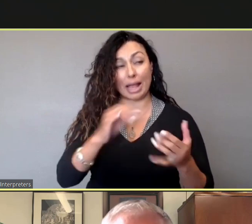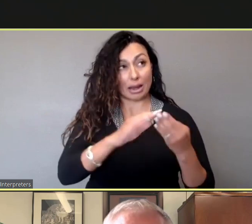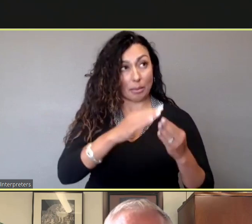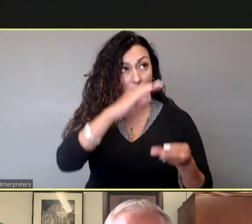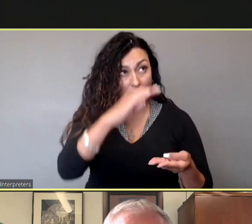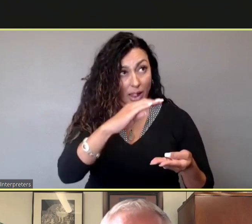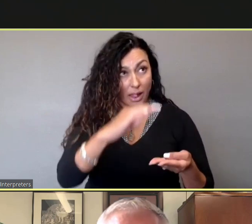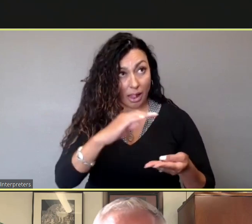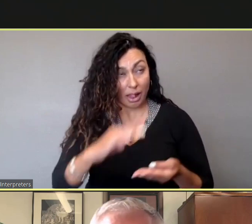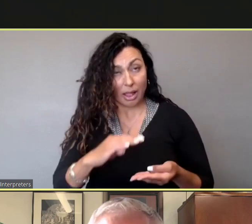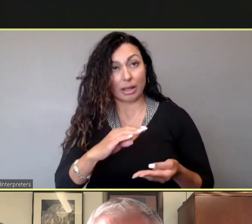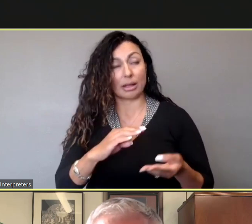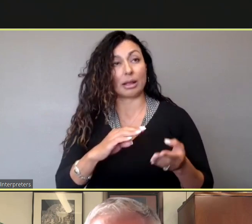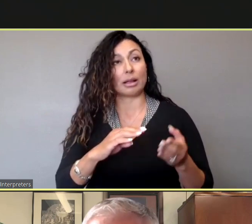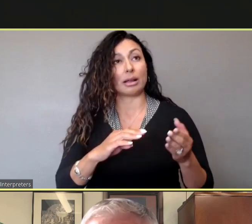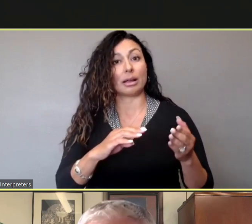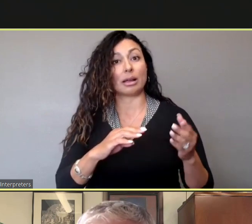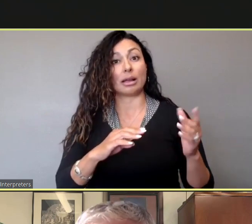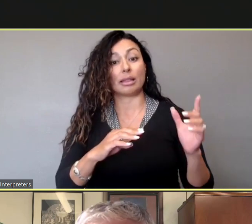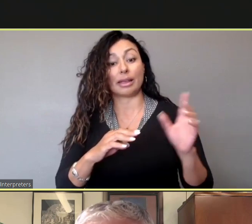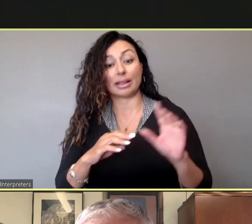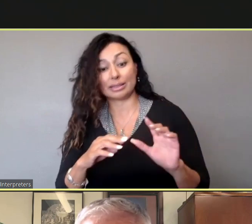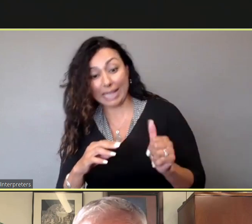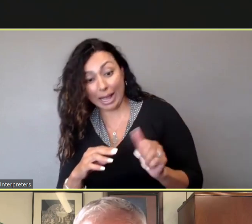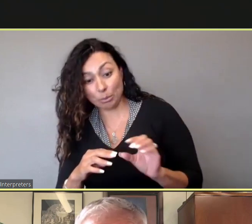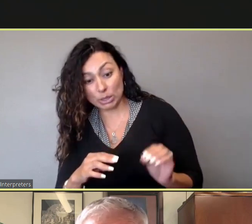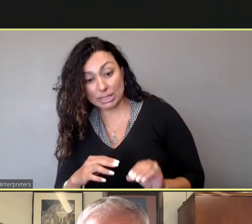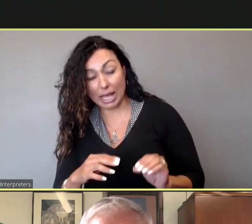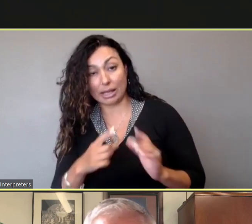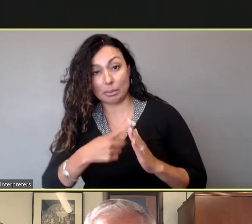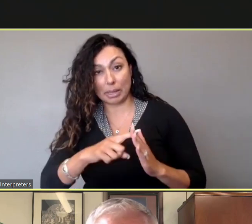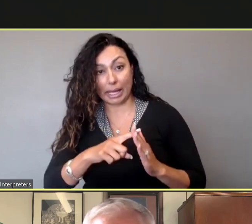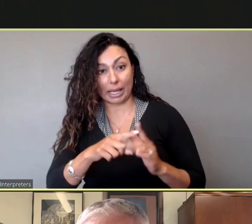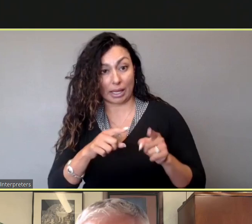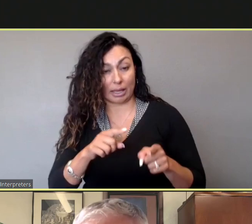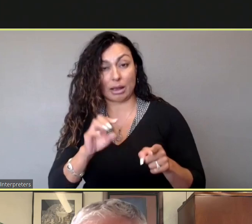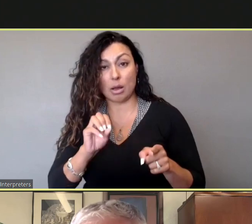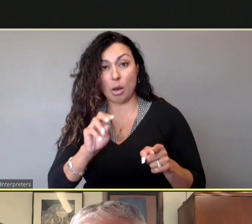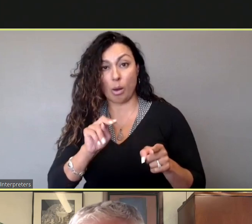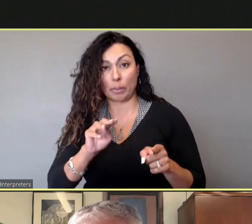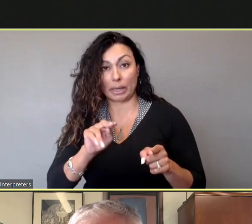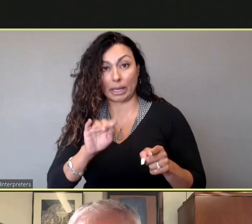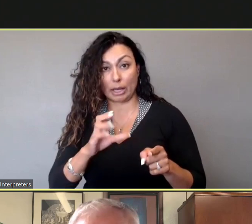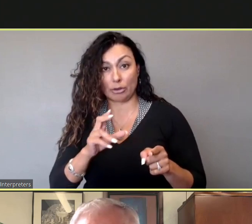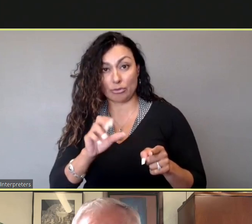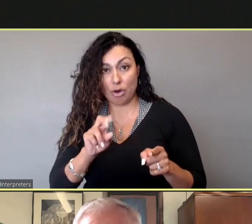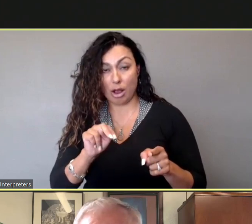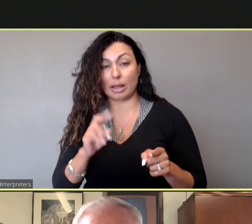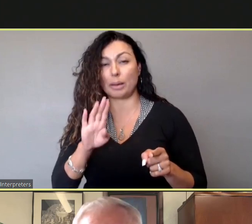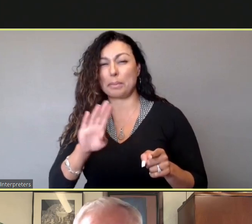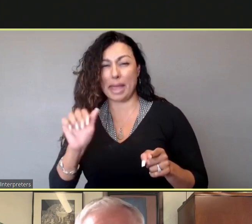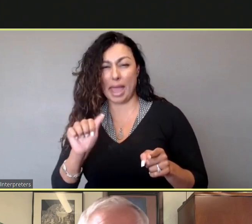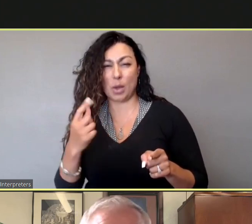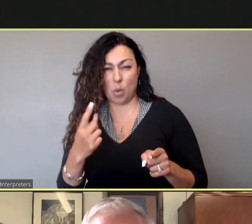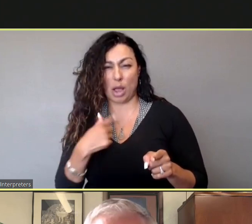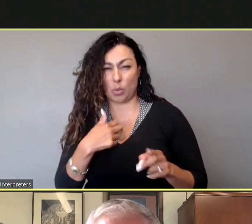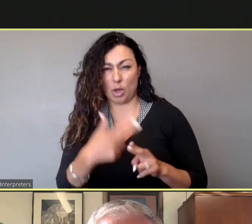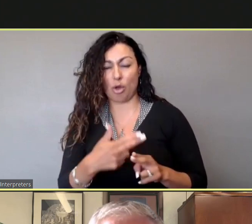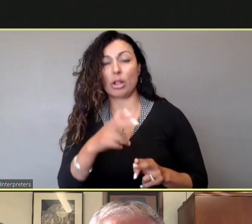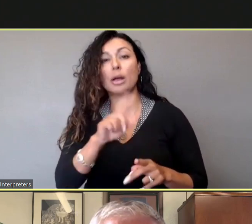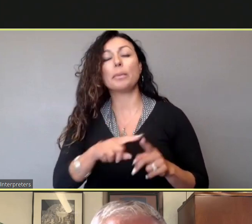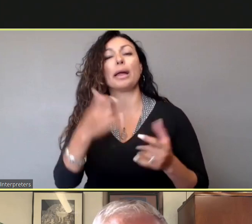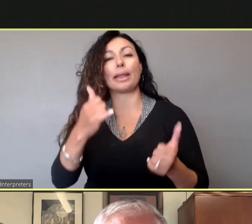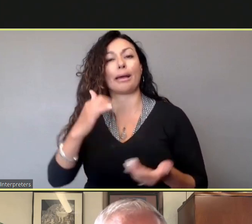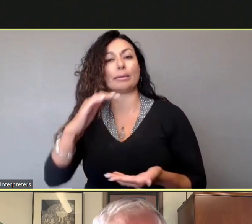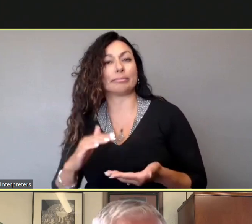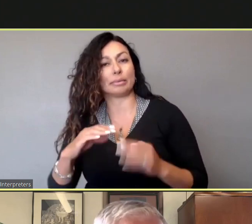10% during the initial phase of Omicron, what we now call BA1, and now it's down even more